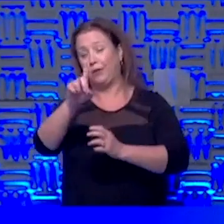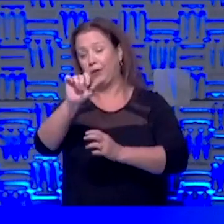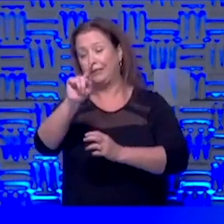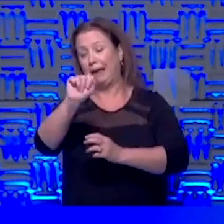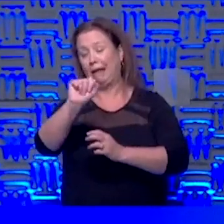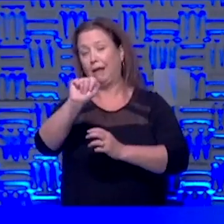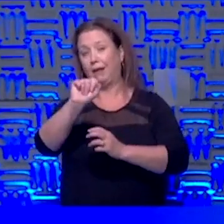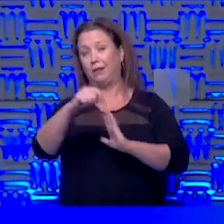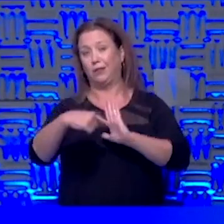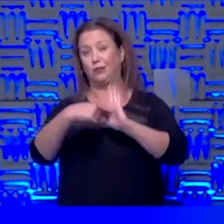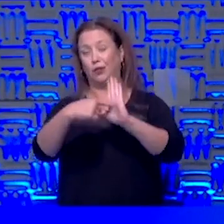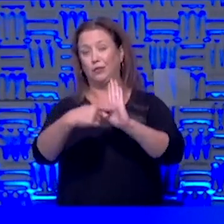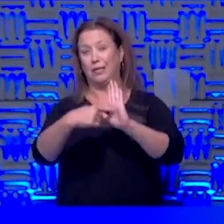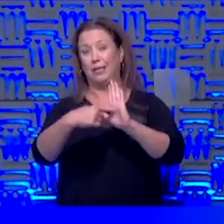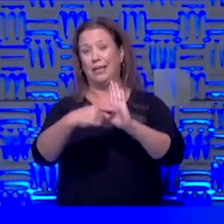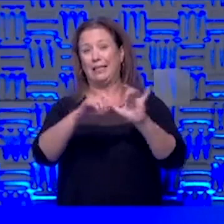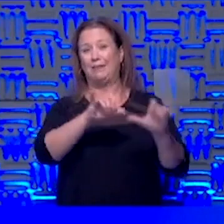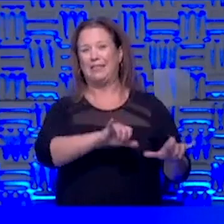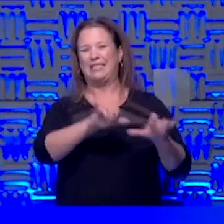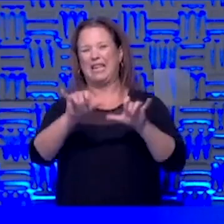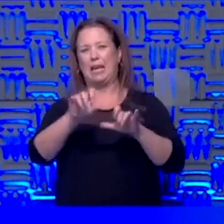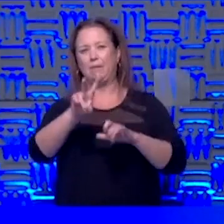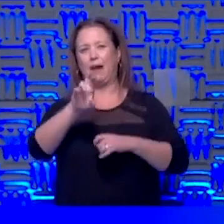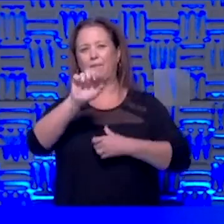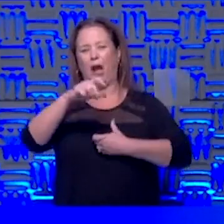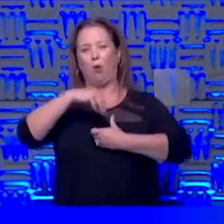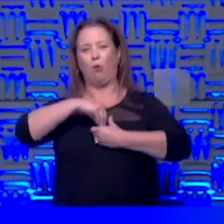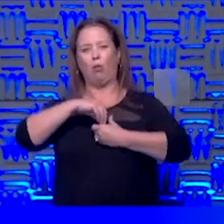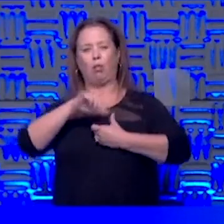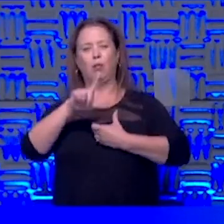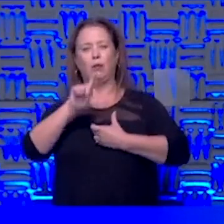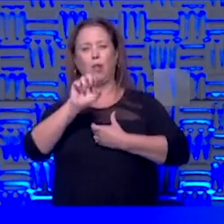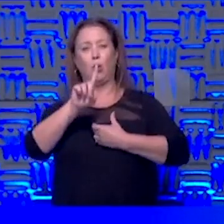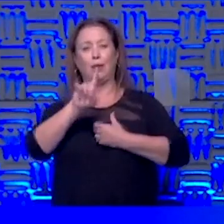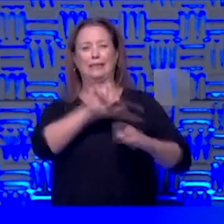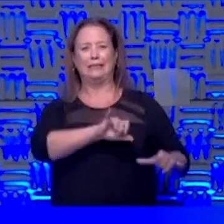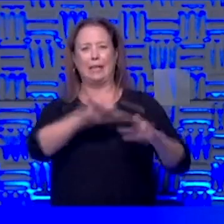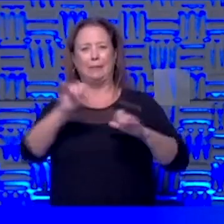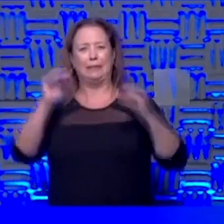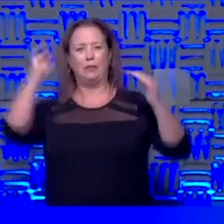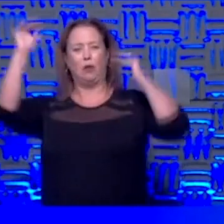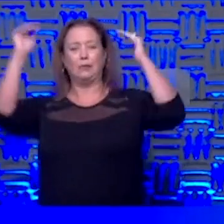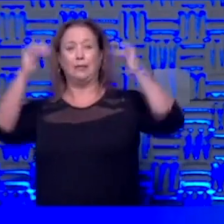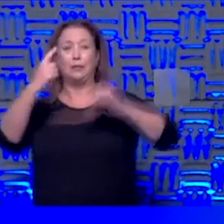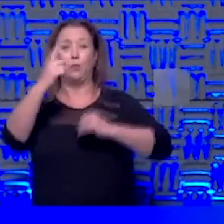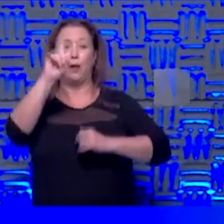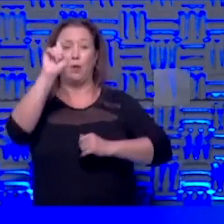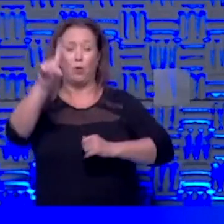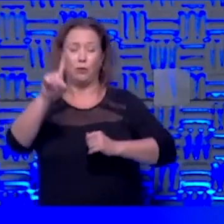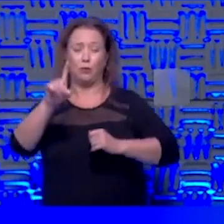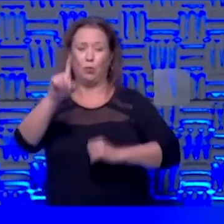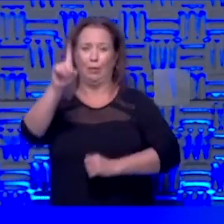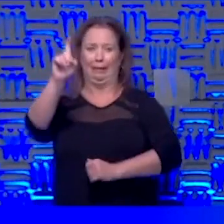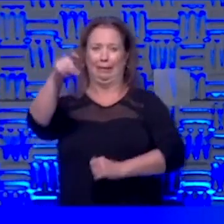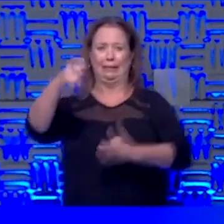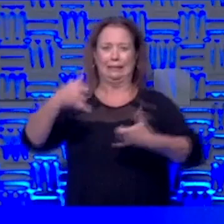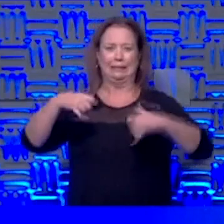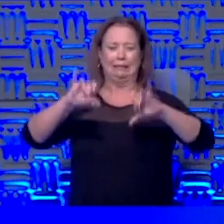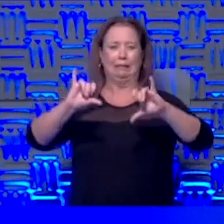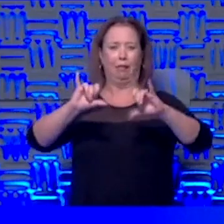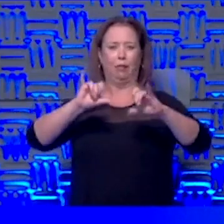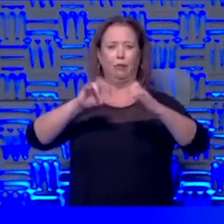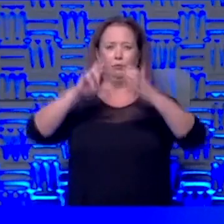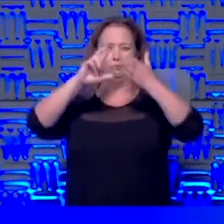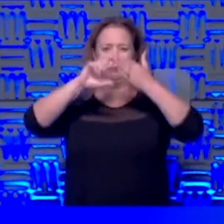that they really have the same amount of viral loads as adults do. So again, I think that's one question that continues to need to be answered